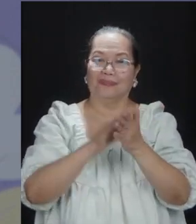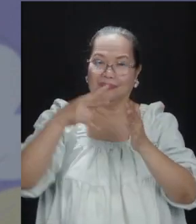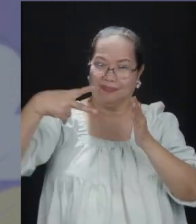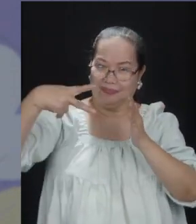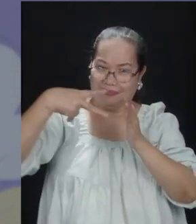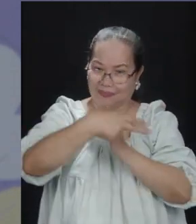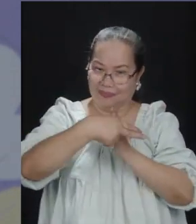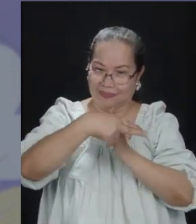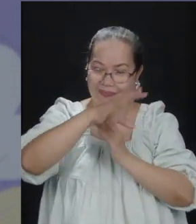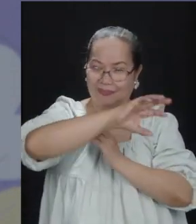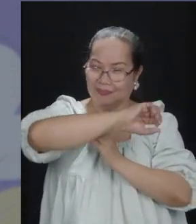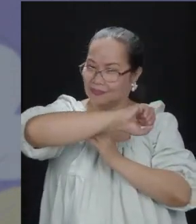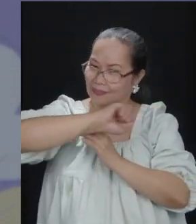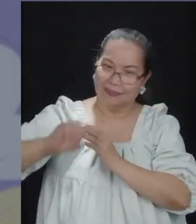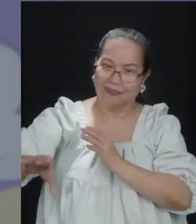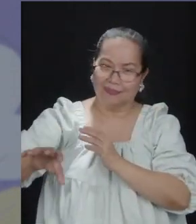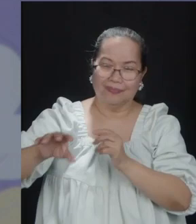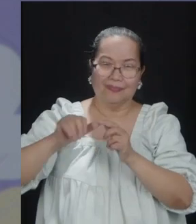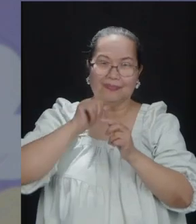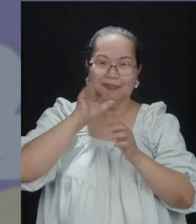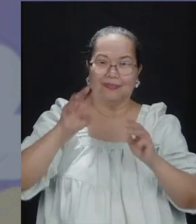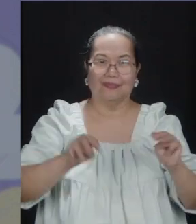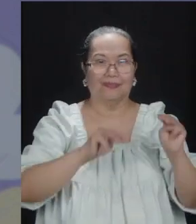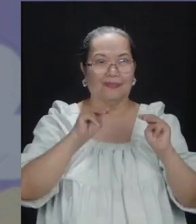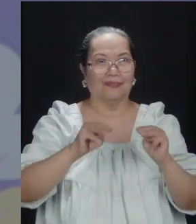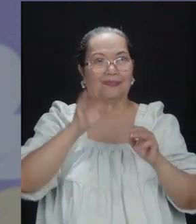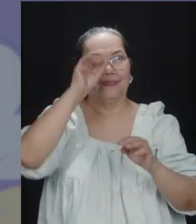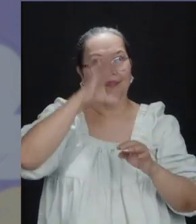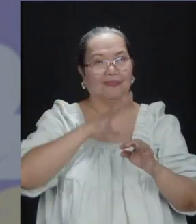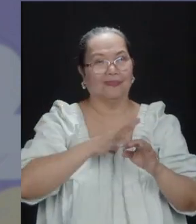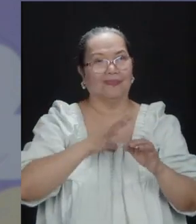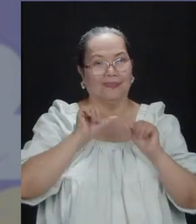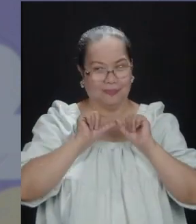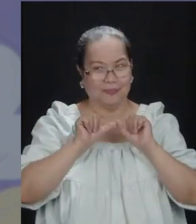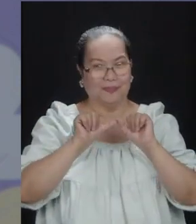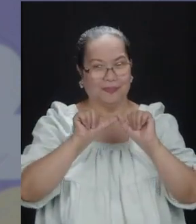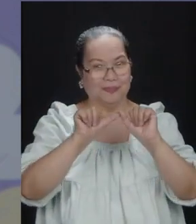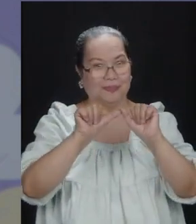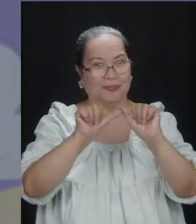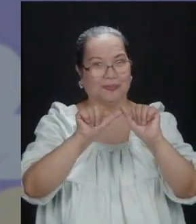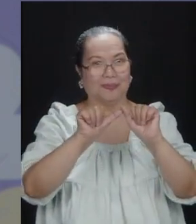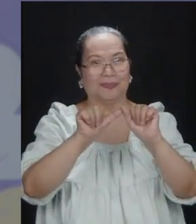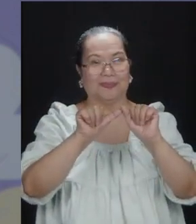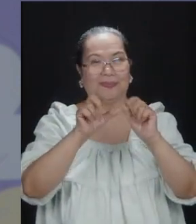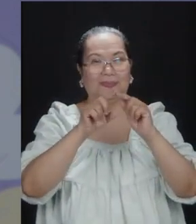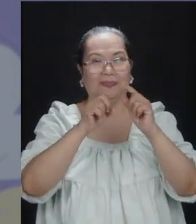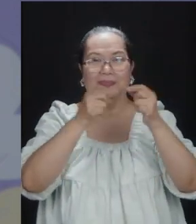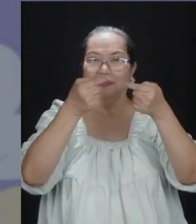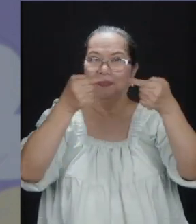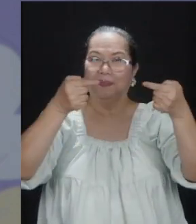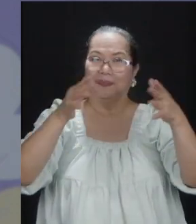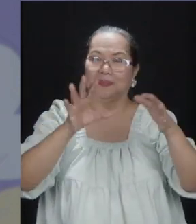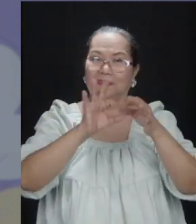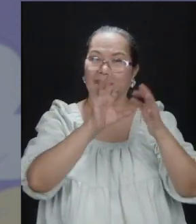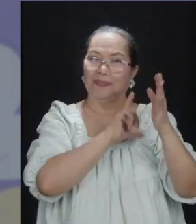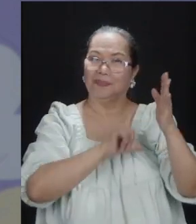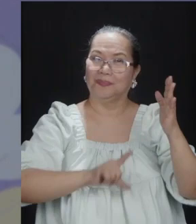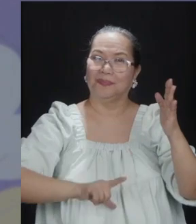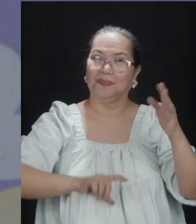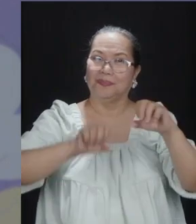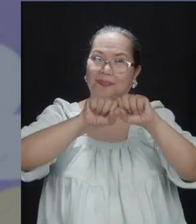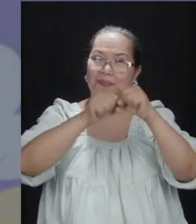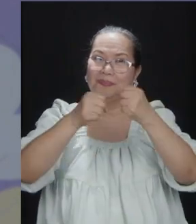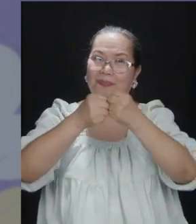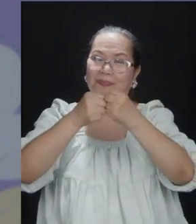in darkness, for not by might shall a man prevail. The adversaries of the Lord shall be broken